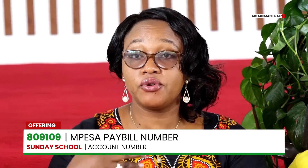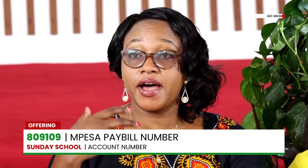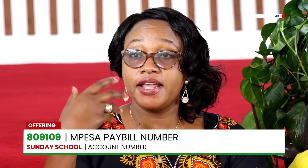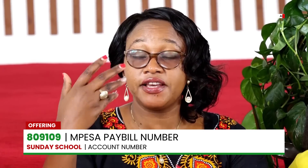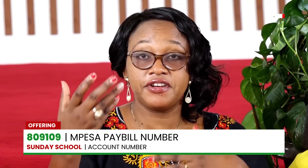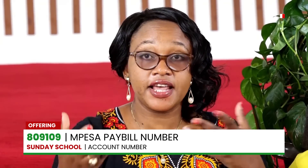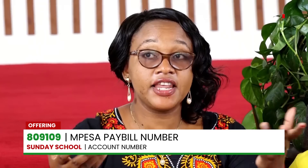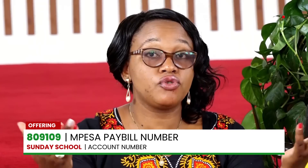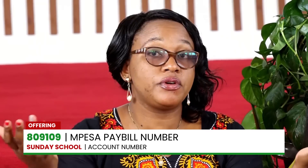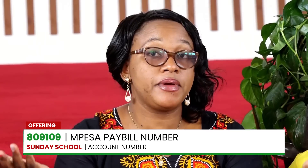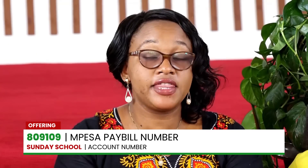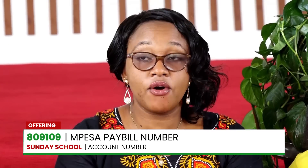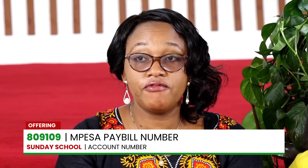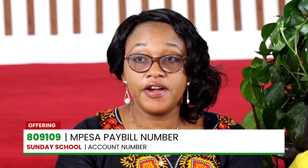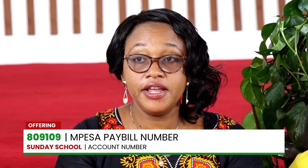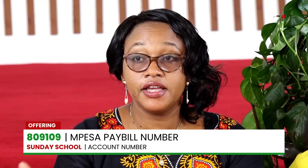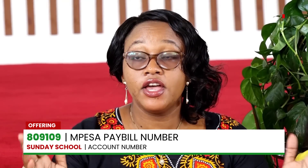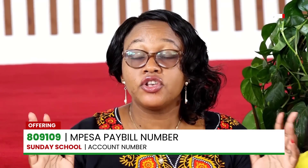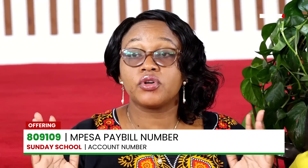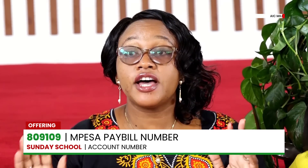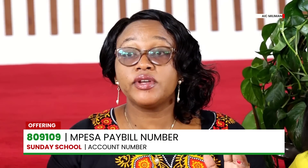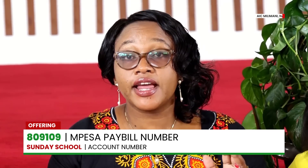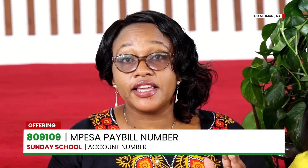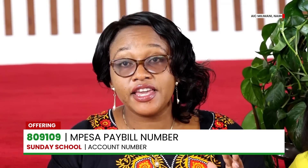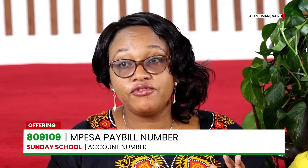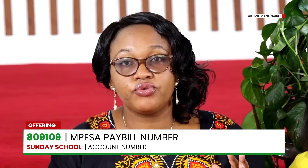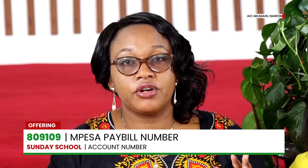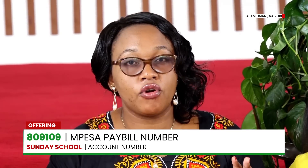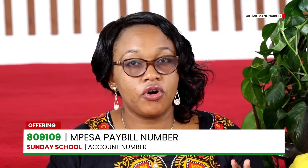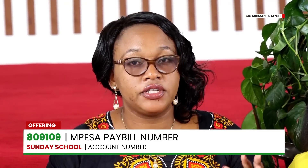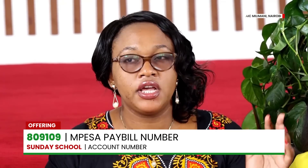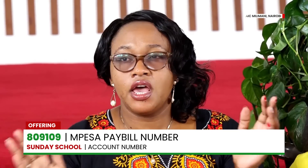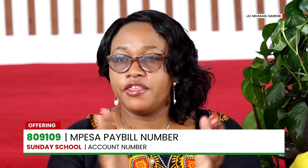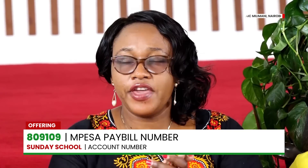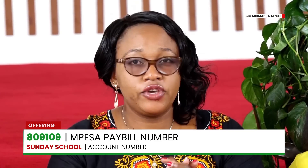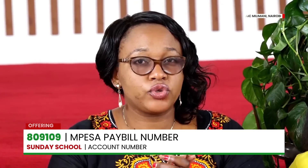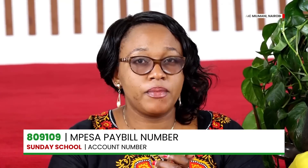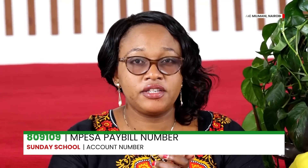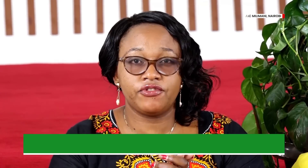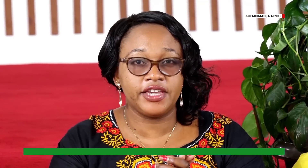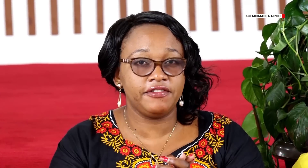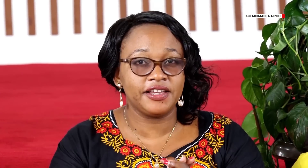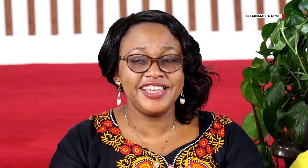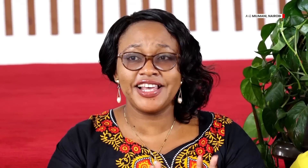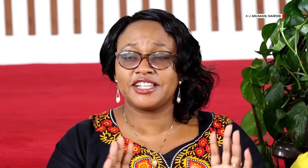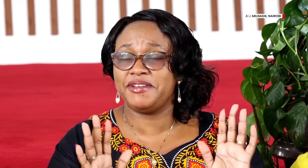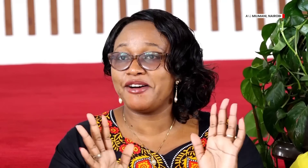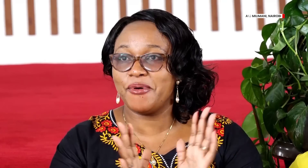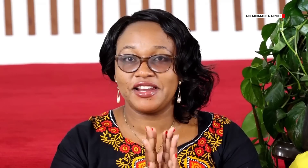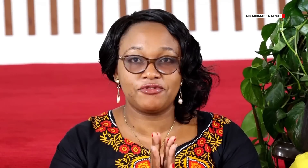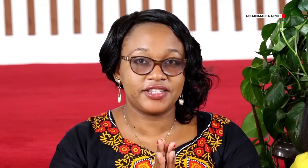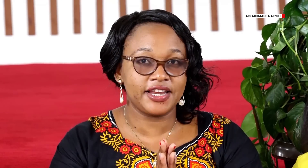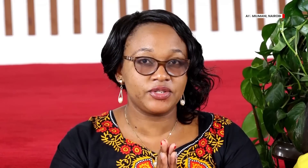remind your parents every Sunday to prepare their offering so that we can give to the Lord. Thank you so much for giving. This has